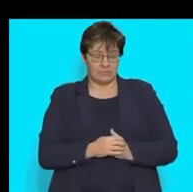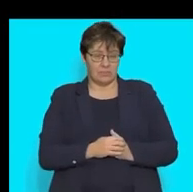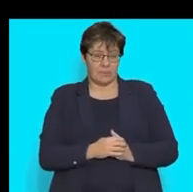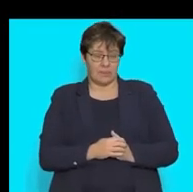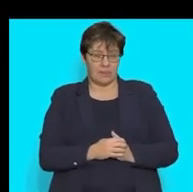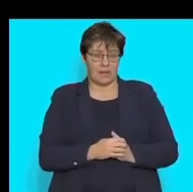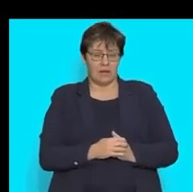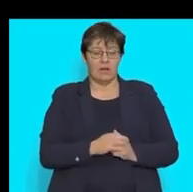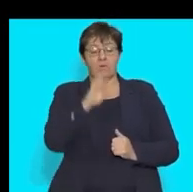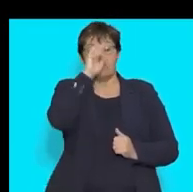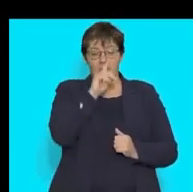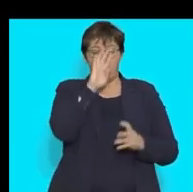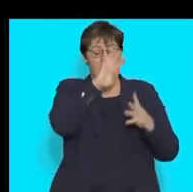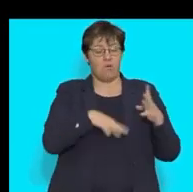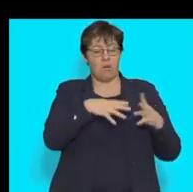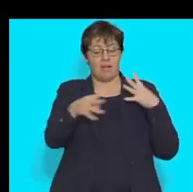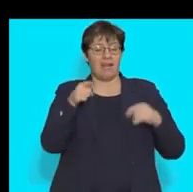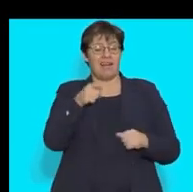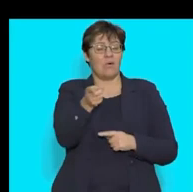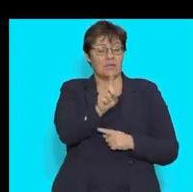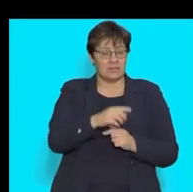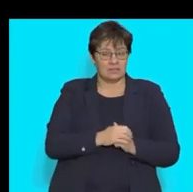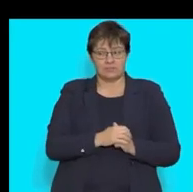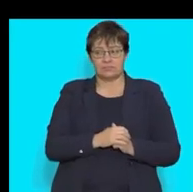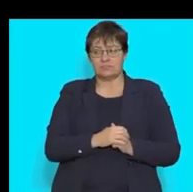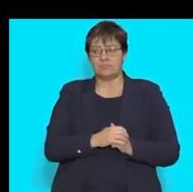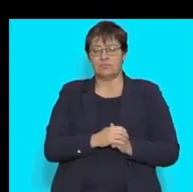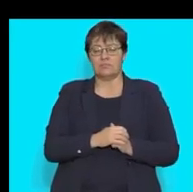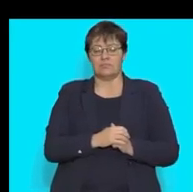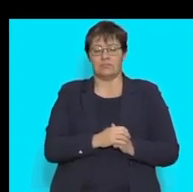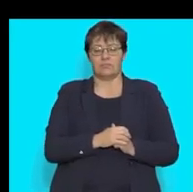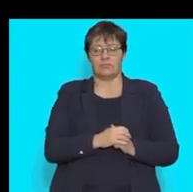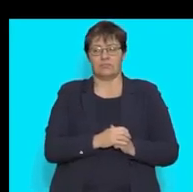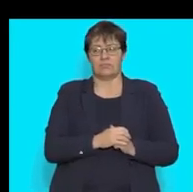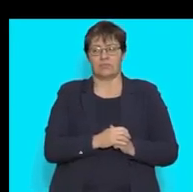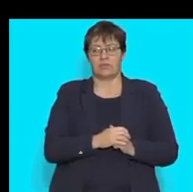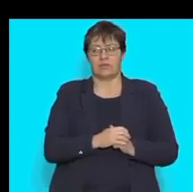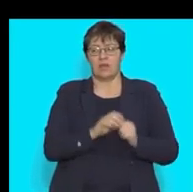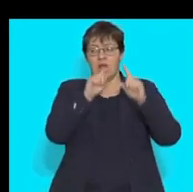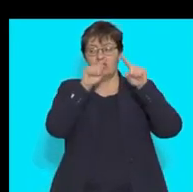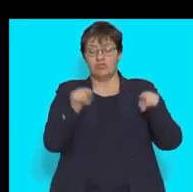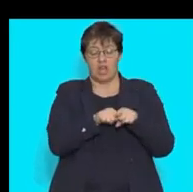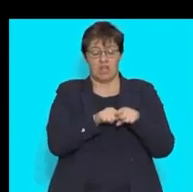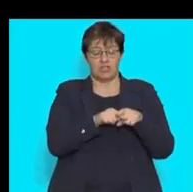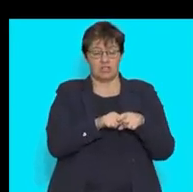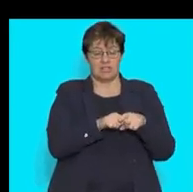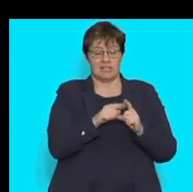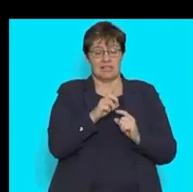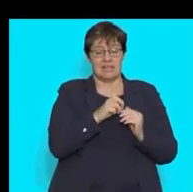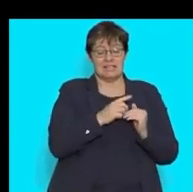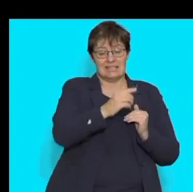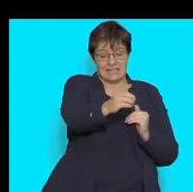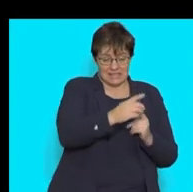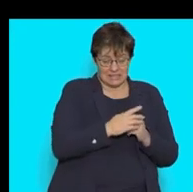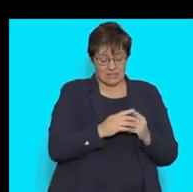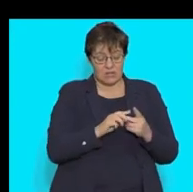two points, remember what the formula for gradient is. So it's going to be the change in distance over the